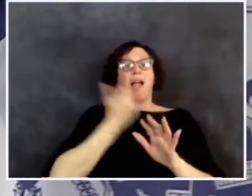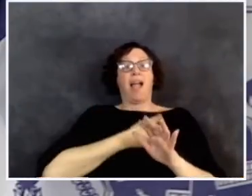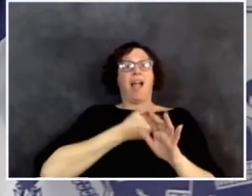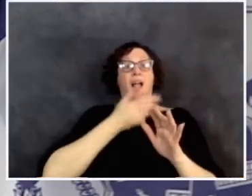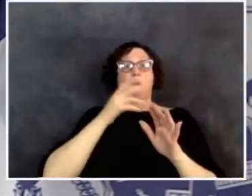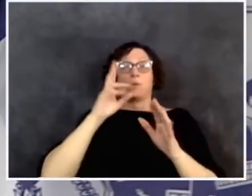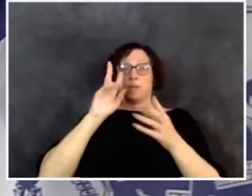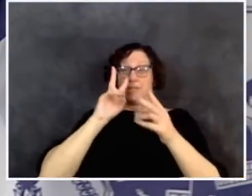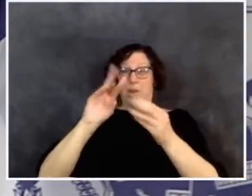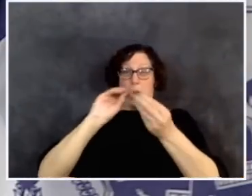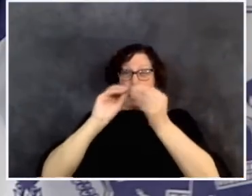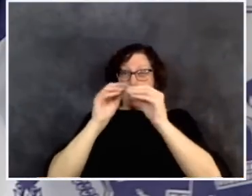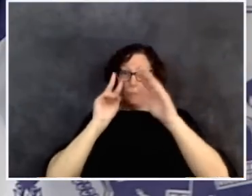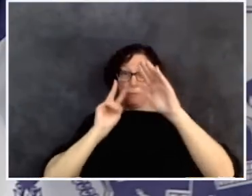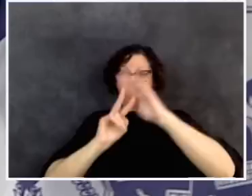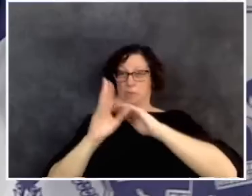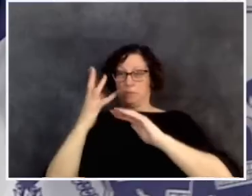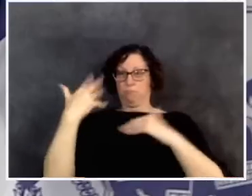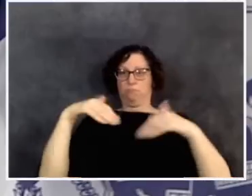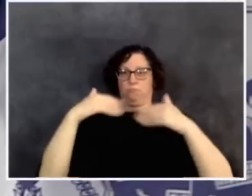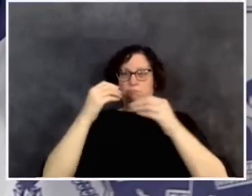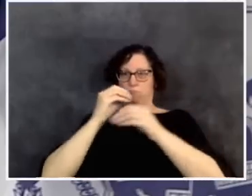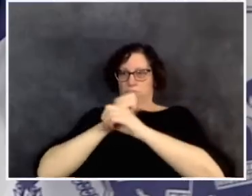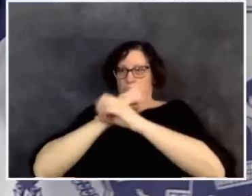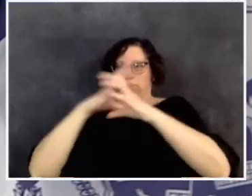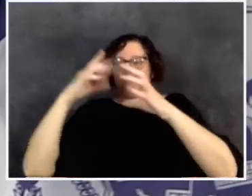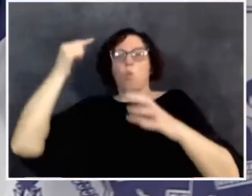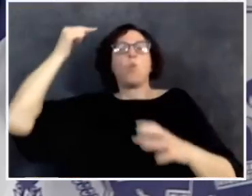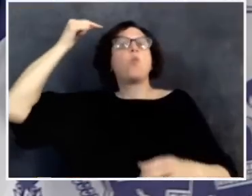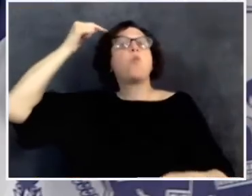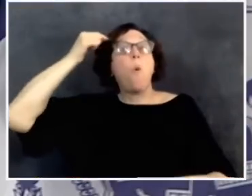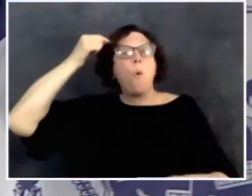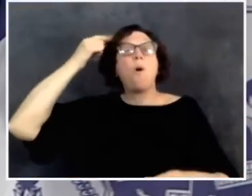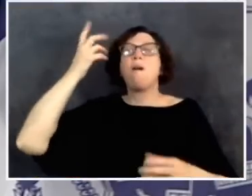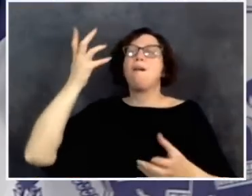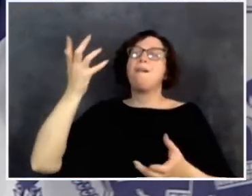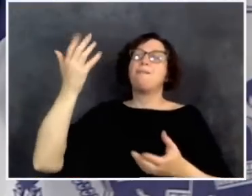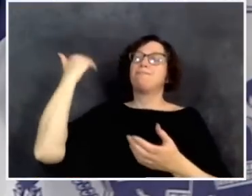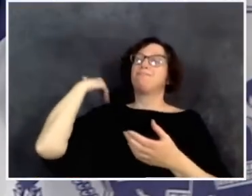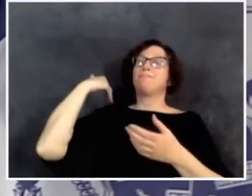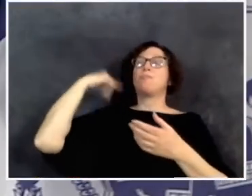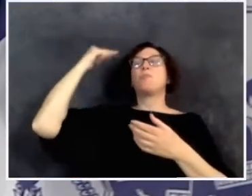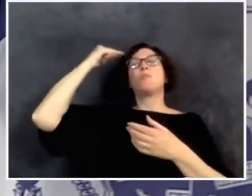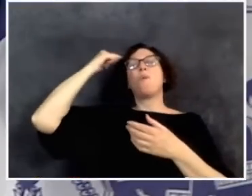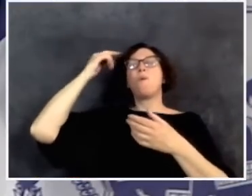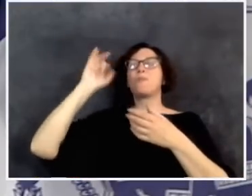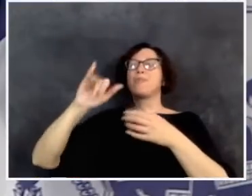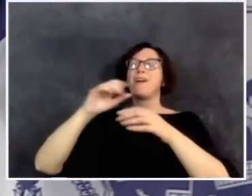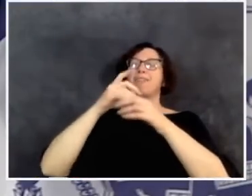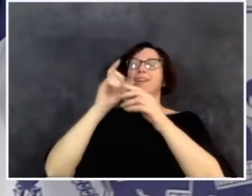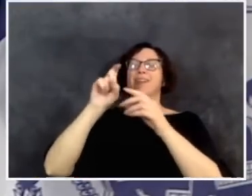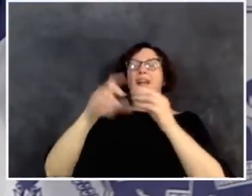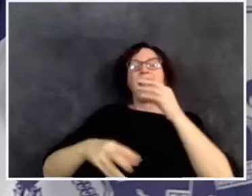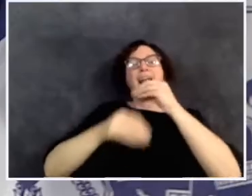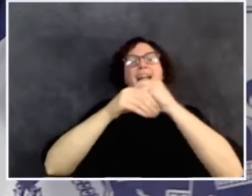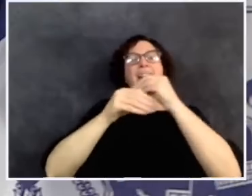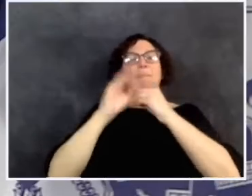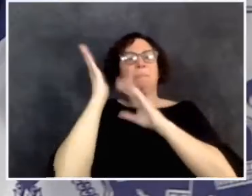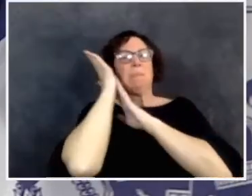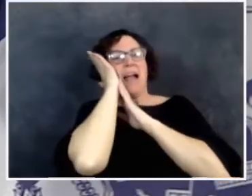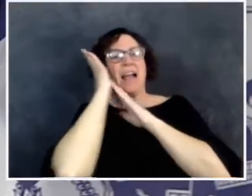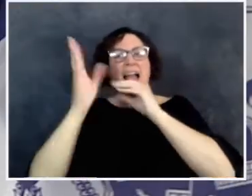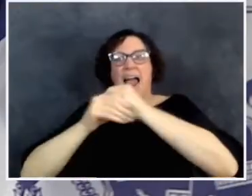beds, a huge number of beds for people convalescing from COVID. And then things changed and they leveled off